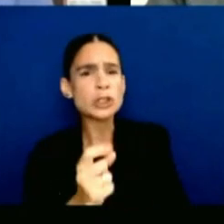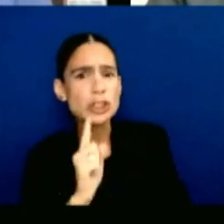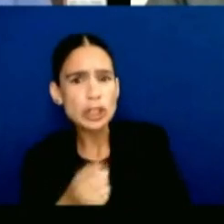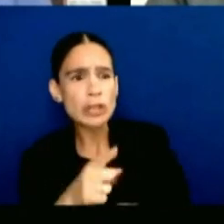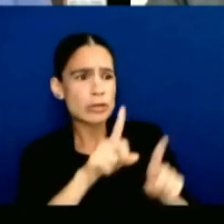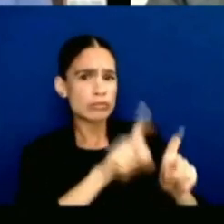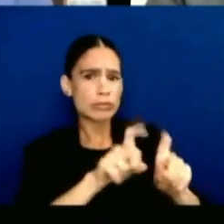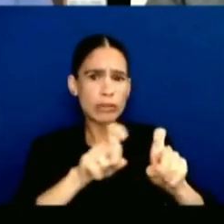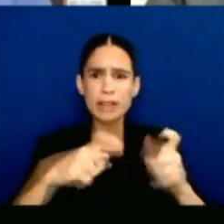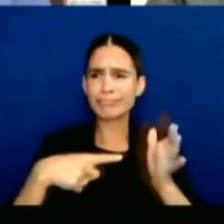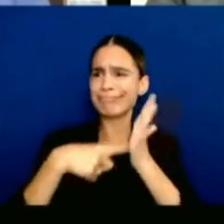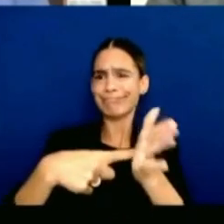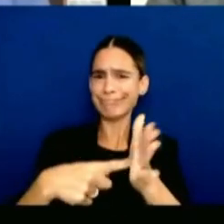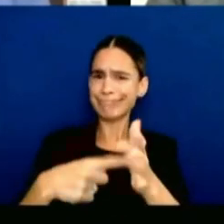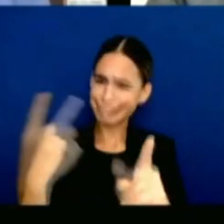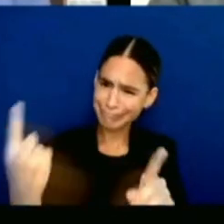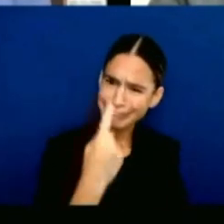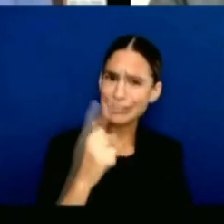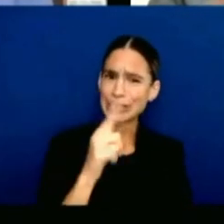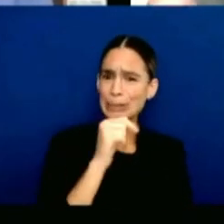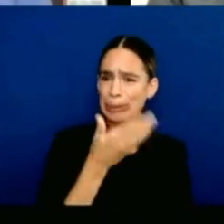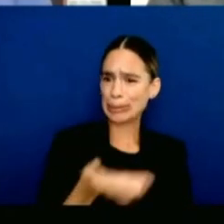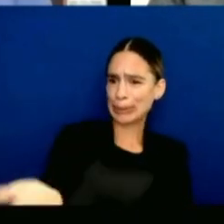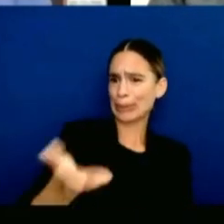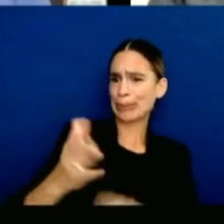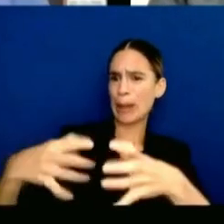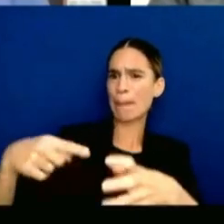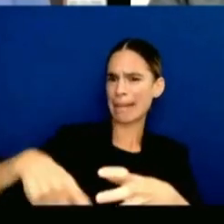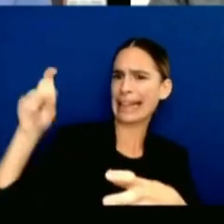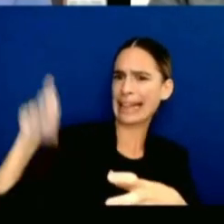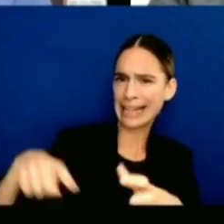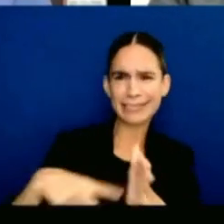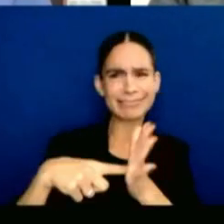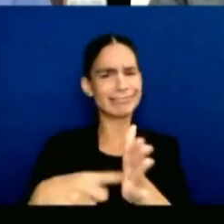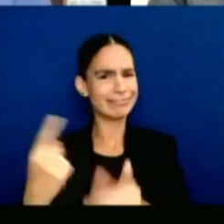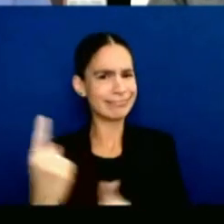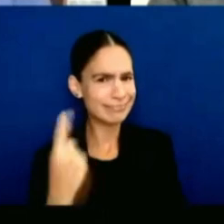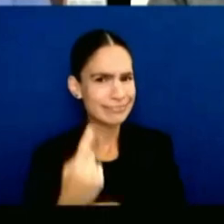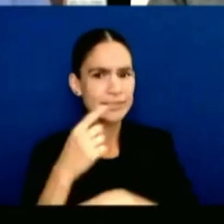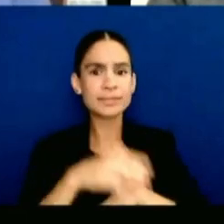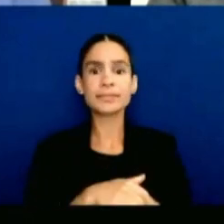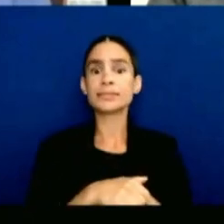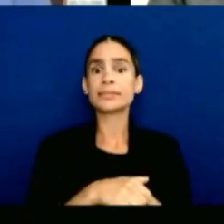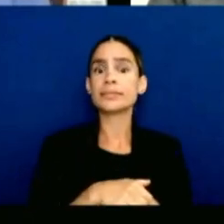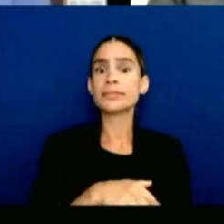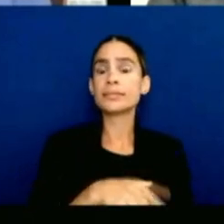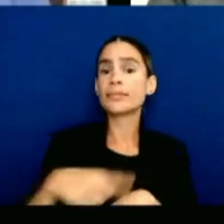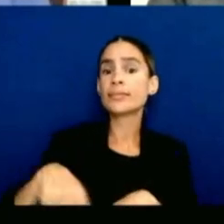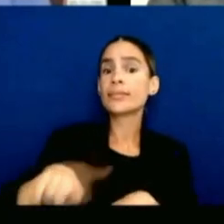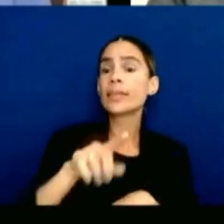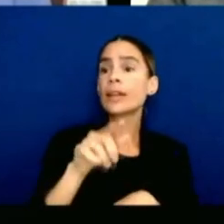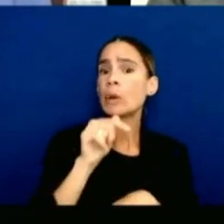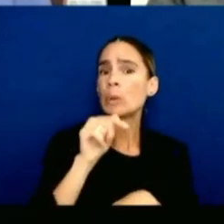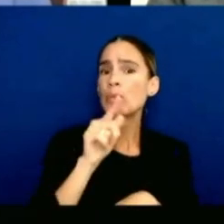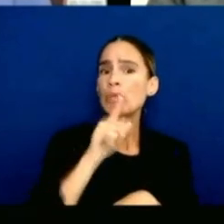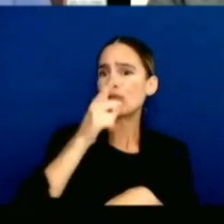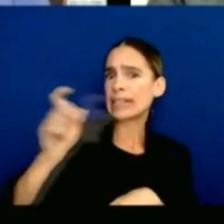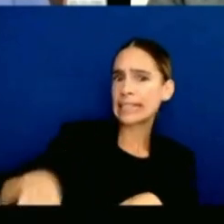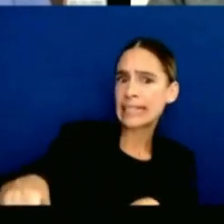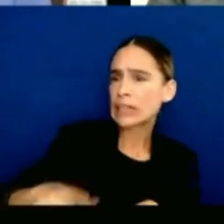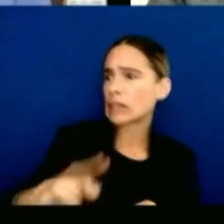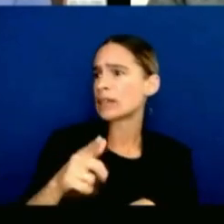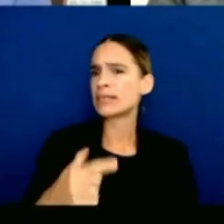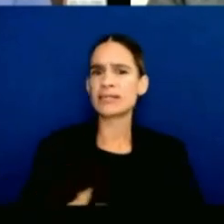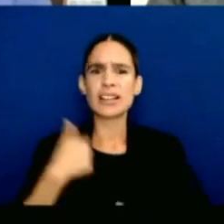susceptible, not only to infection because of certain circumstances in their life, but also because of the fact that they are more